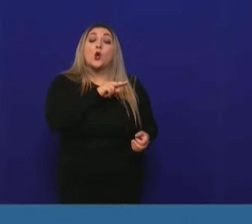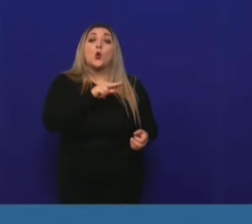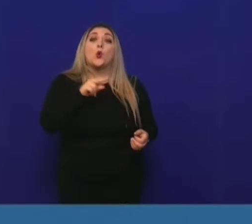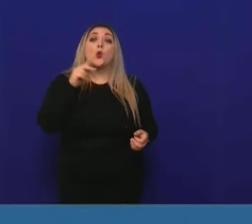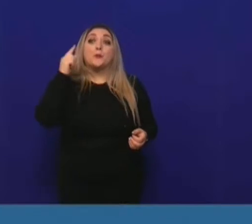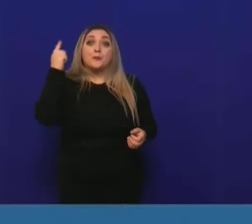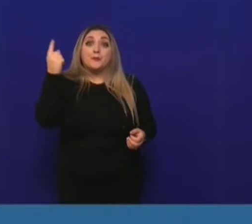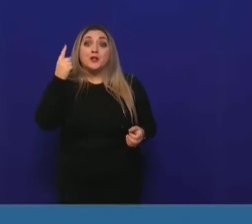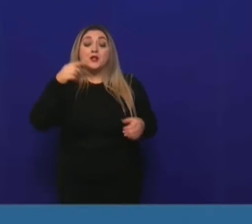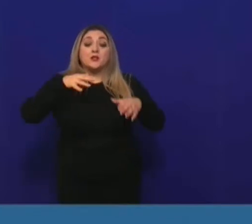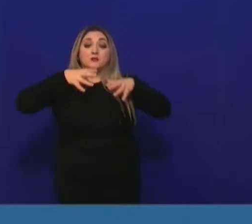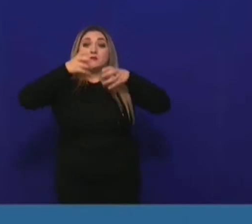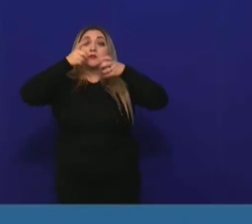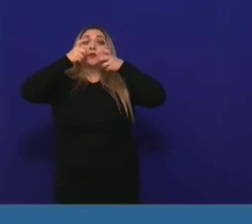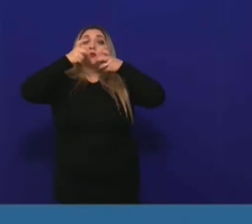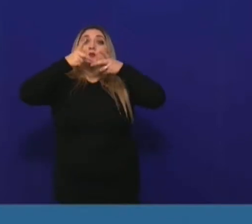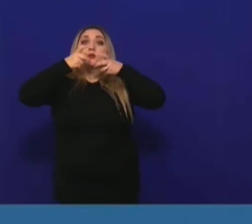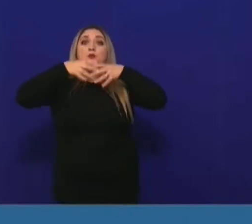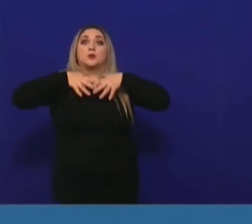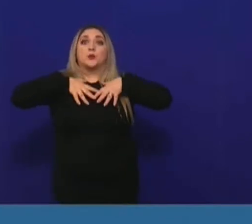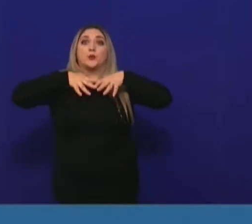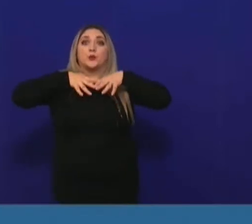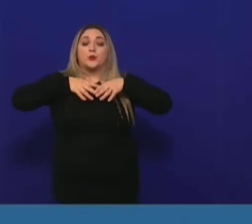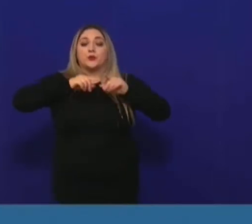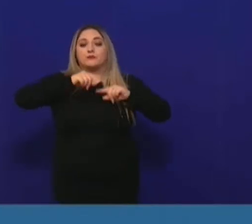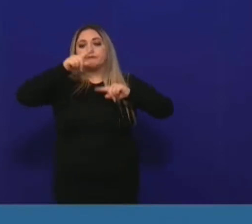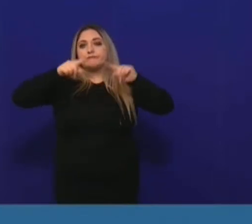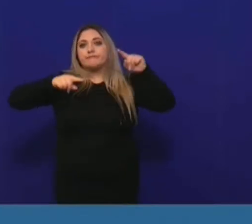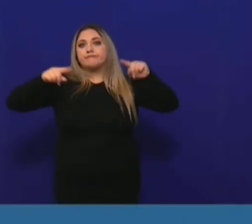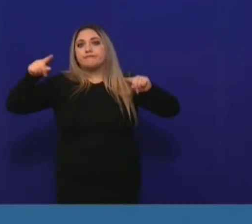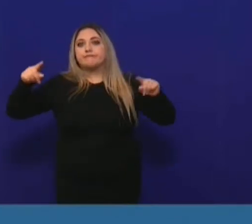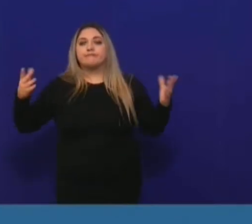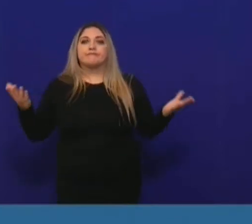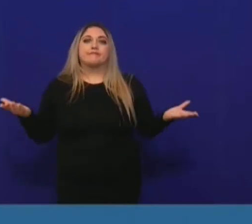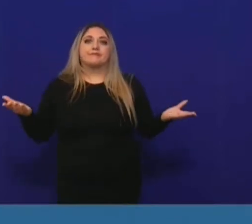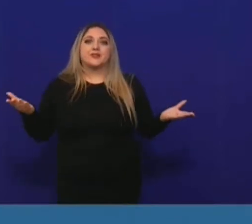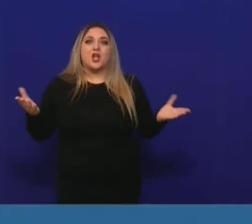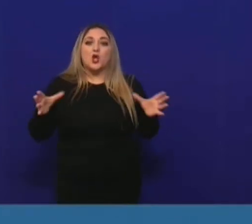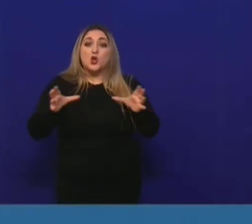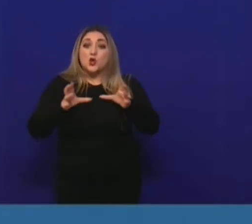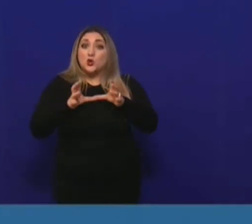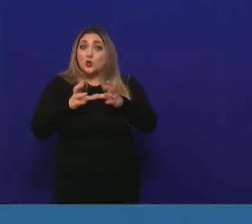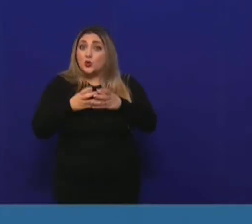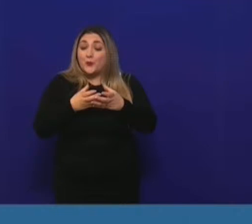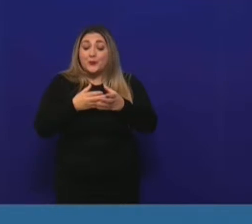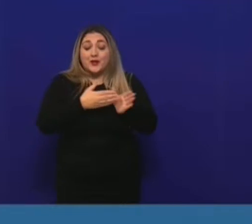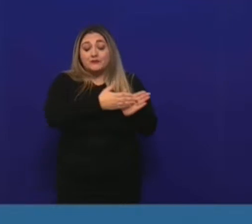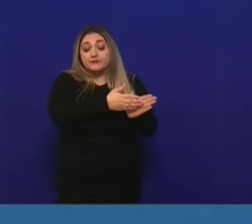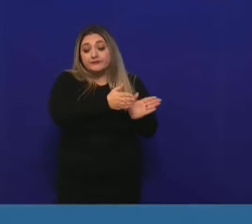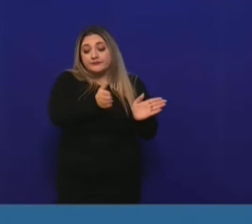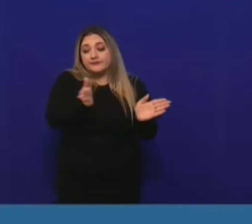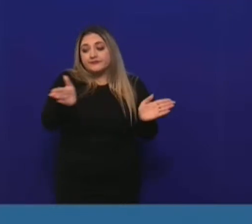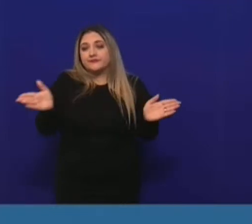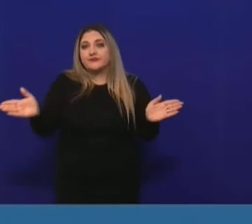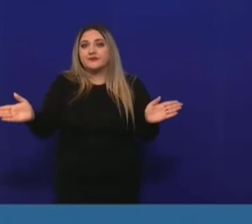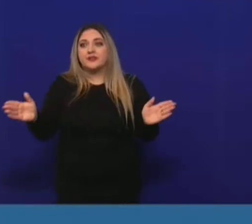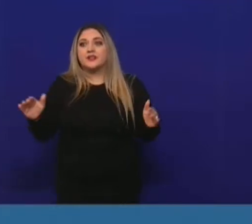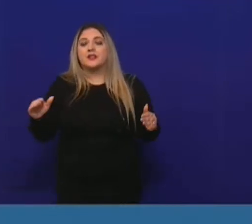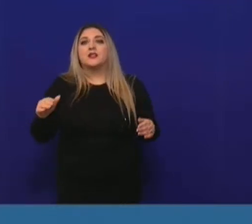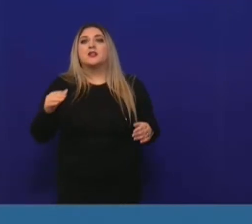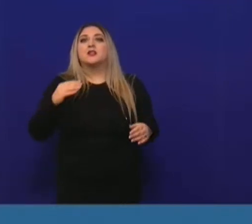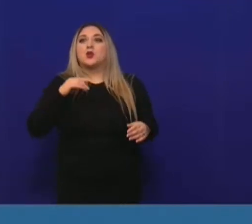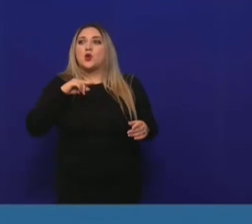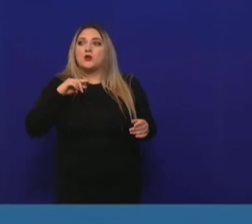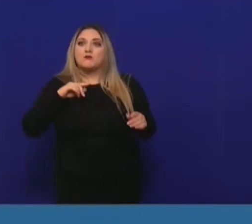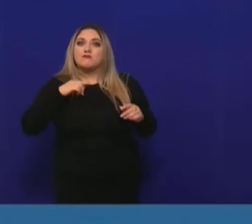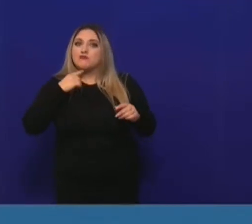fuq ventilators fl-intensive care therapy. Ġifieri dawn huma l-kategoriji ta' nies li għandna bħala sintomi minn dawk li huma